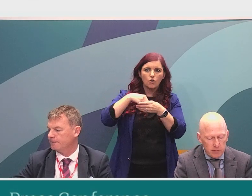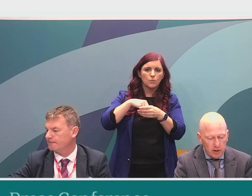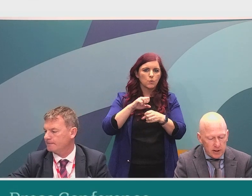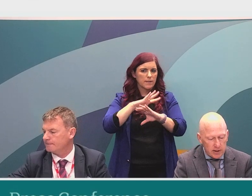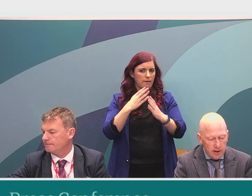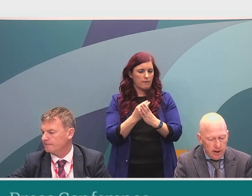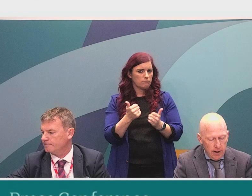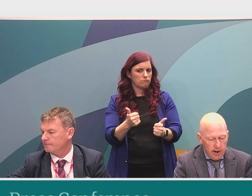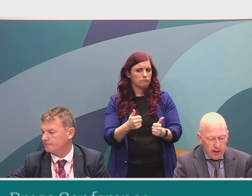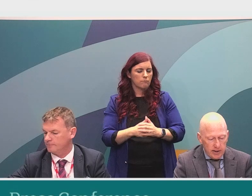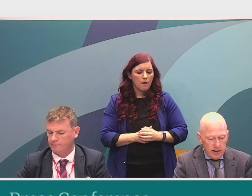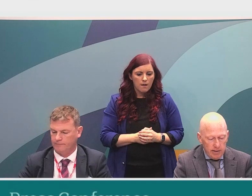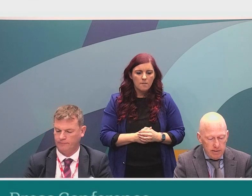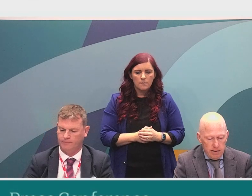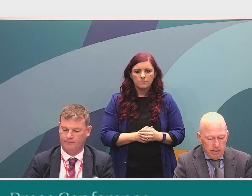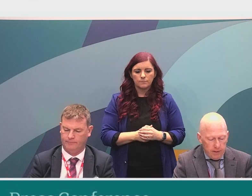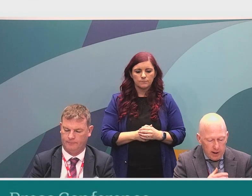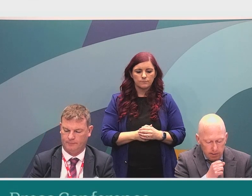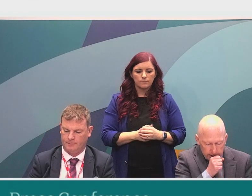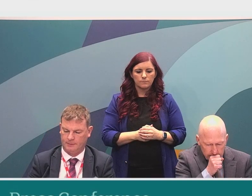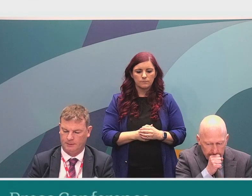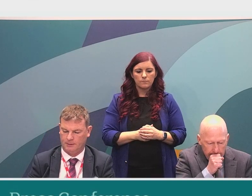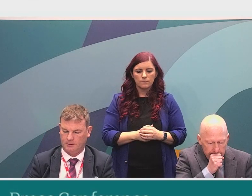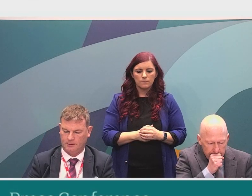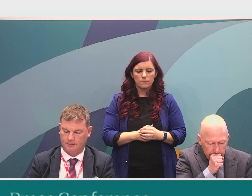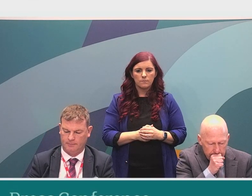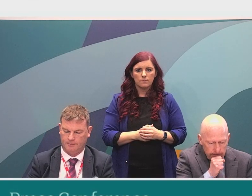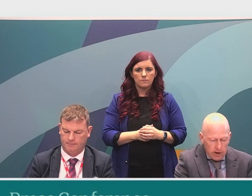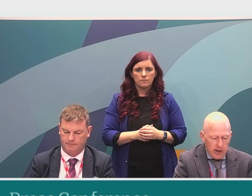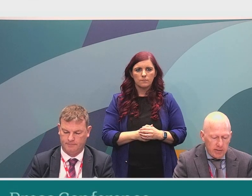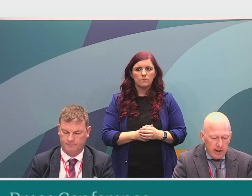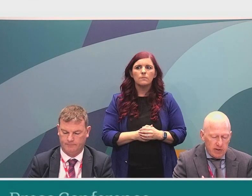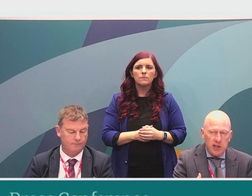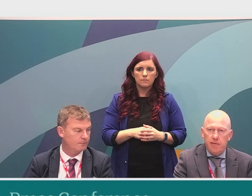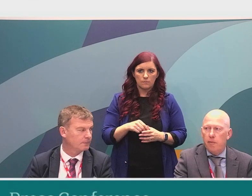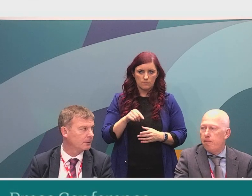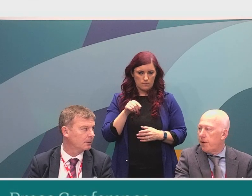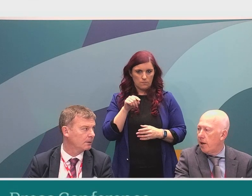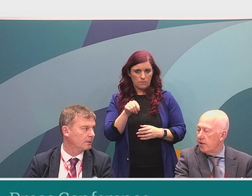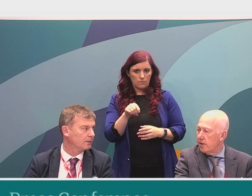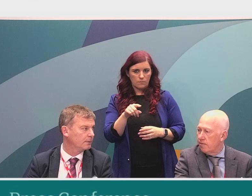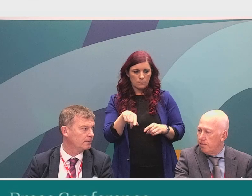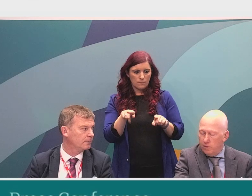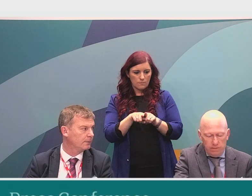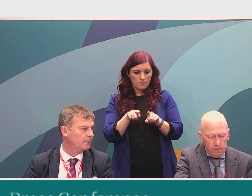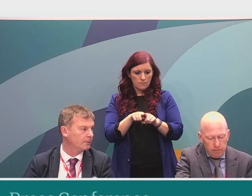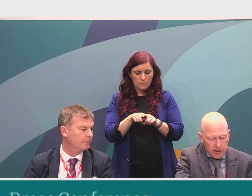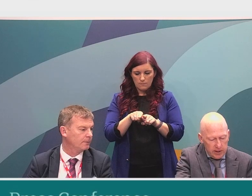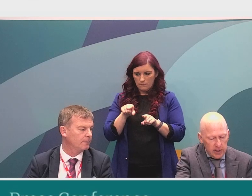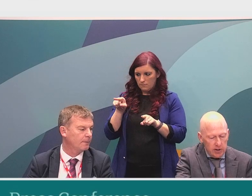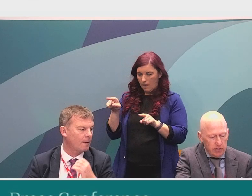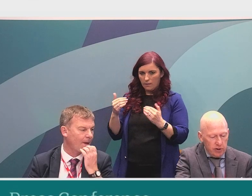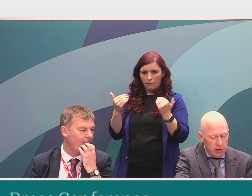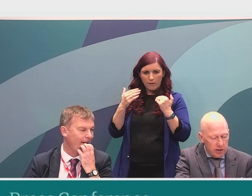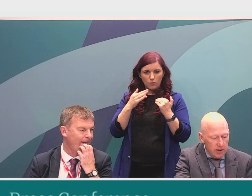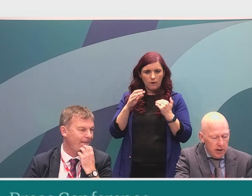this process. And finally, as you've seen from Helen's presentation